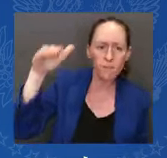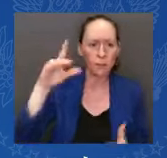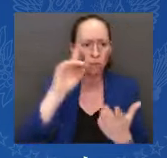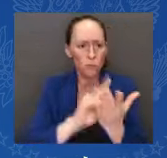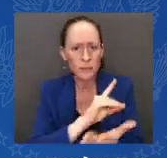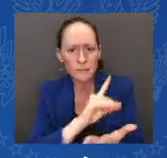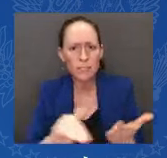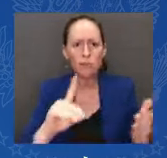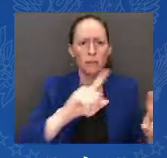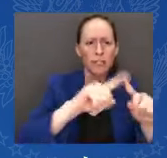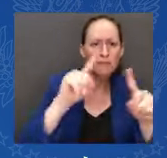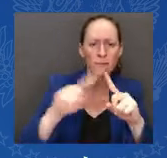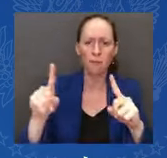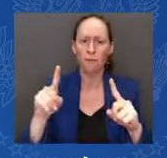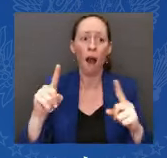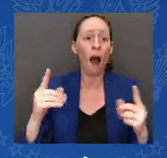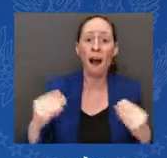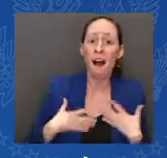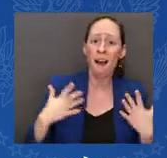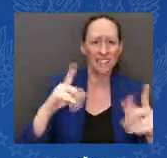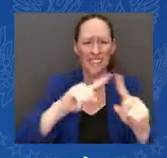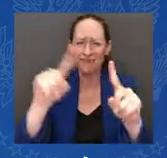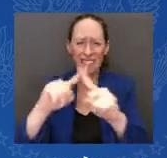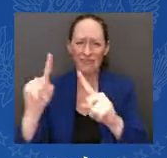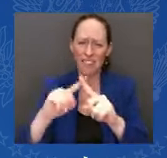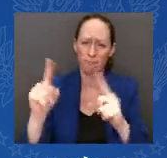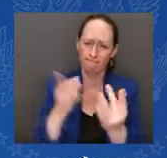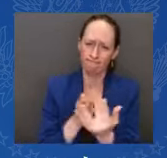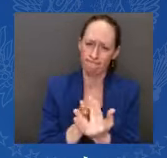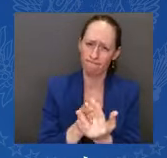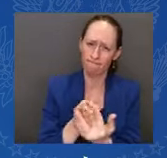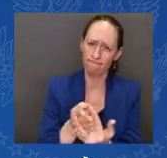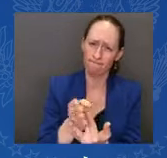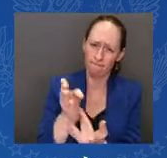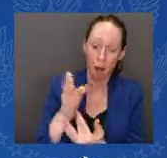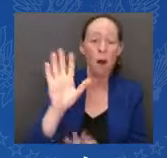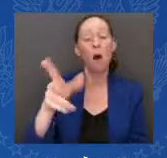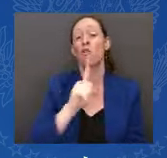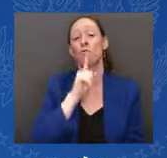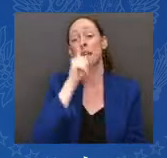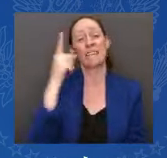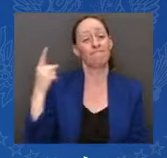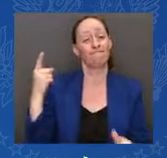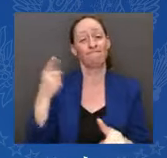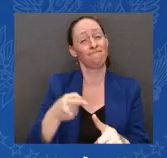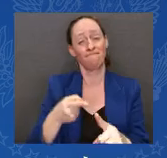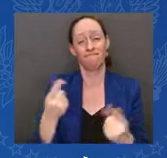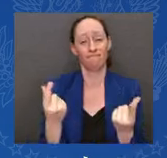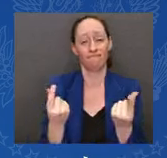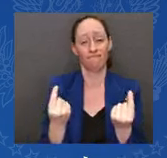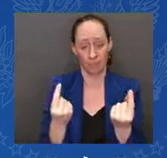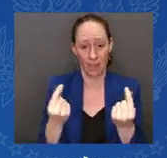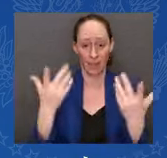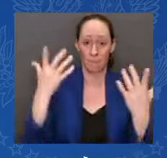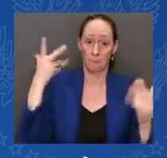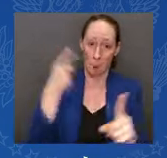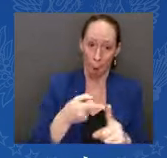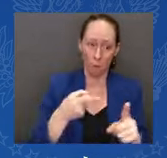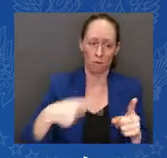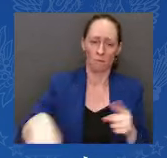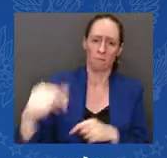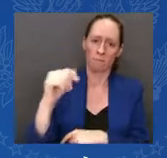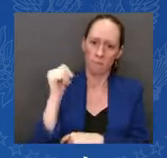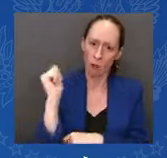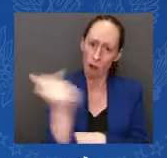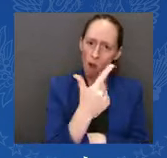discrimination still exists in America. Discrimination still exists in America. Discrimination still exists